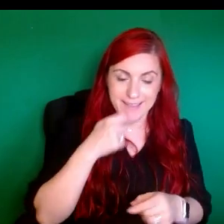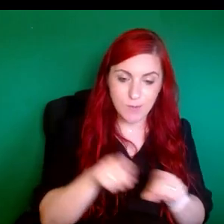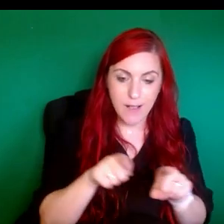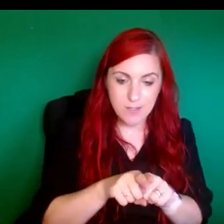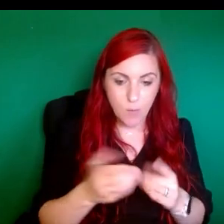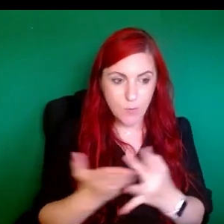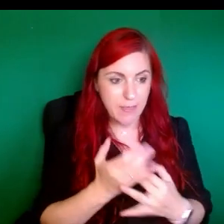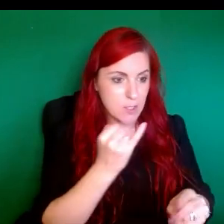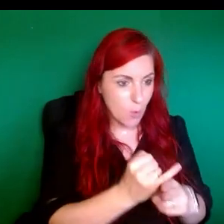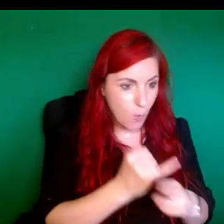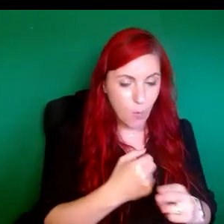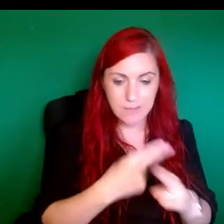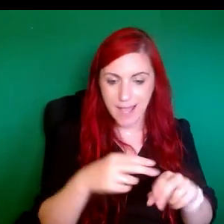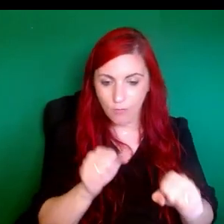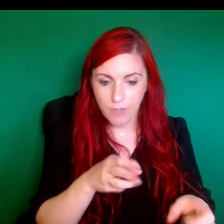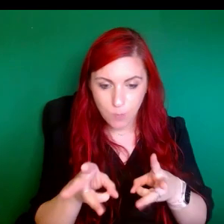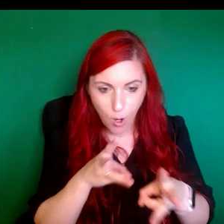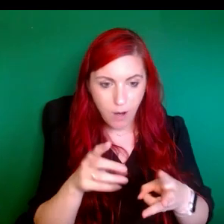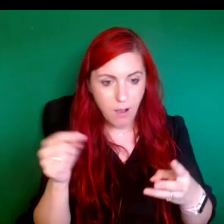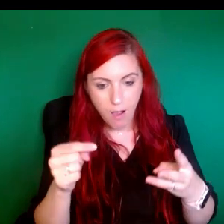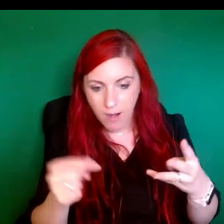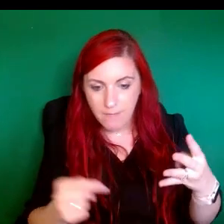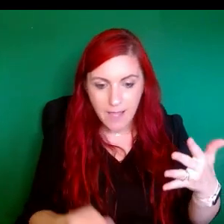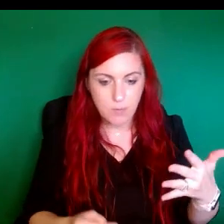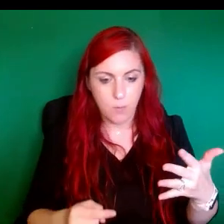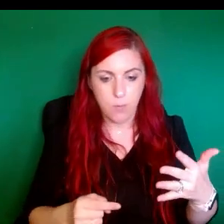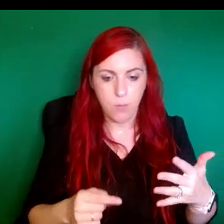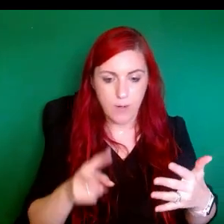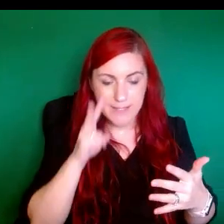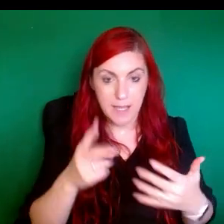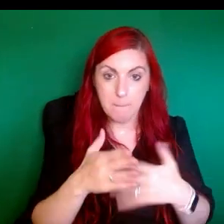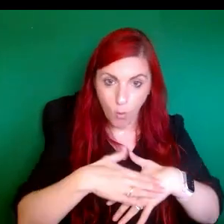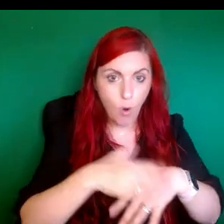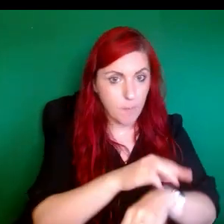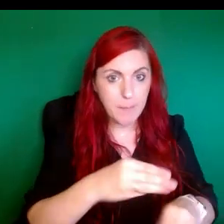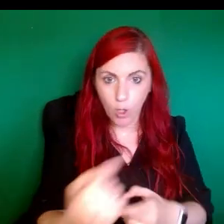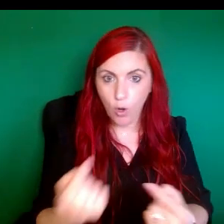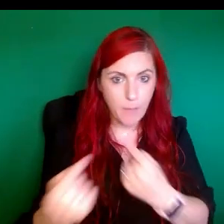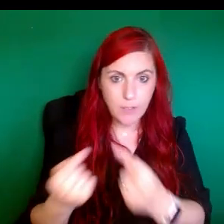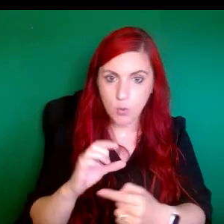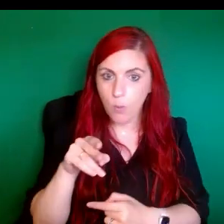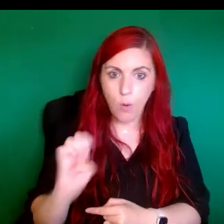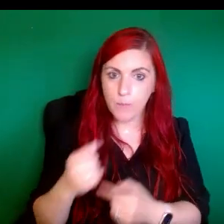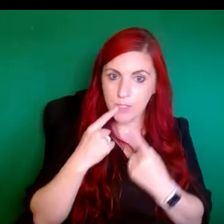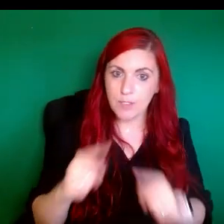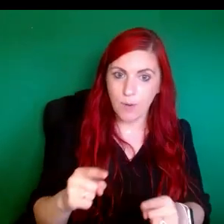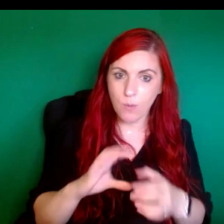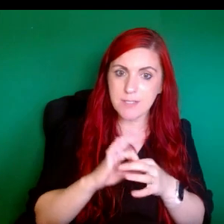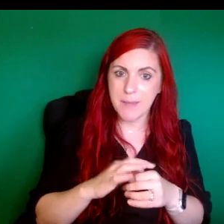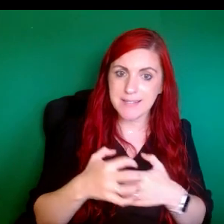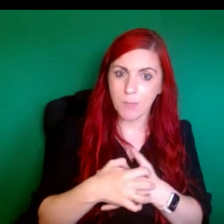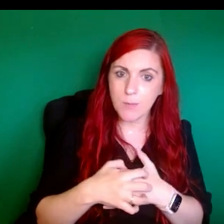discussed, we really are seeing a lot more people coming forward to disclose around domestic abuse. So in 2022, we had just